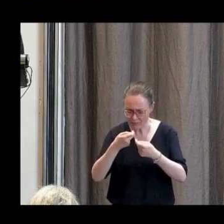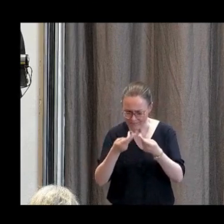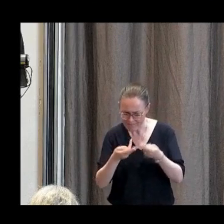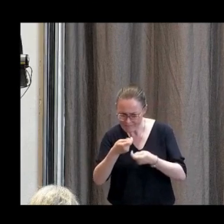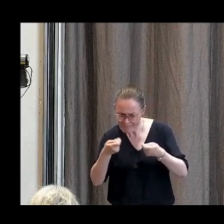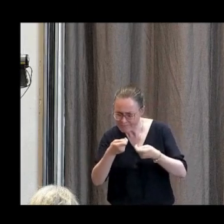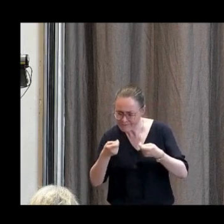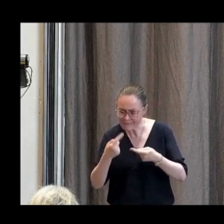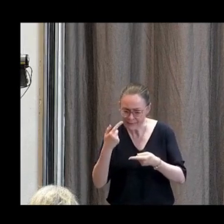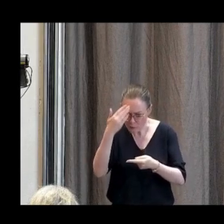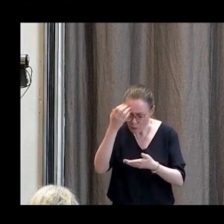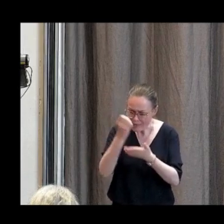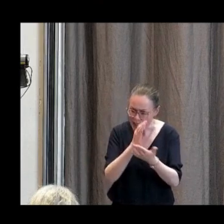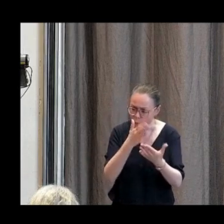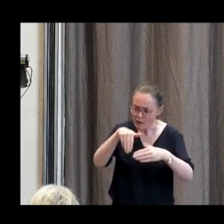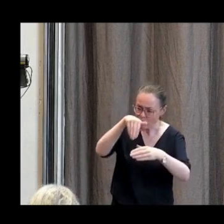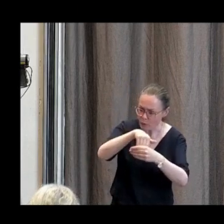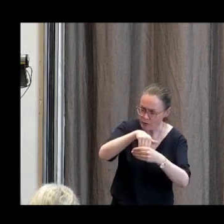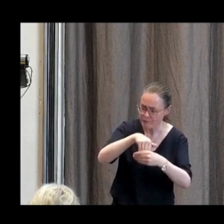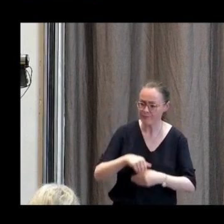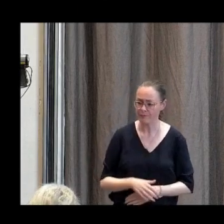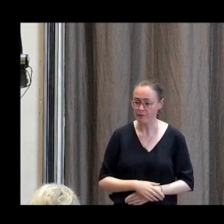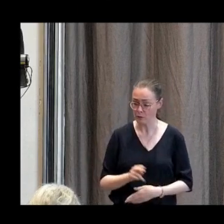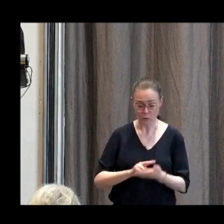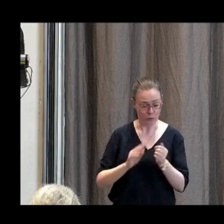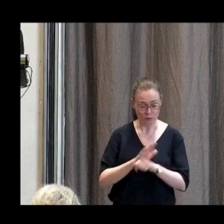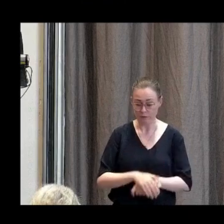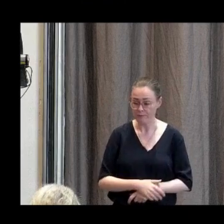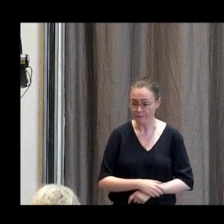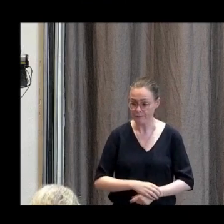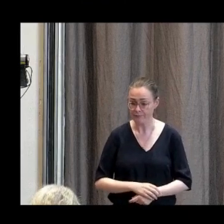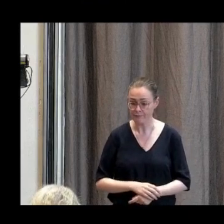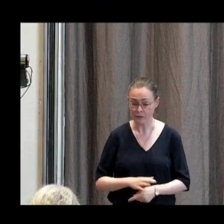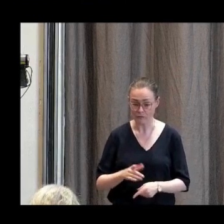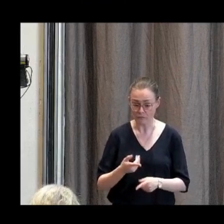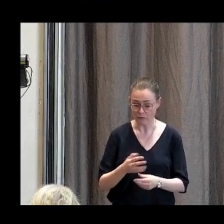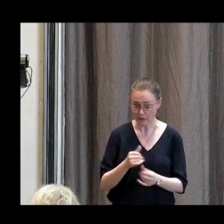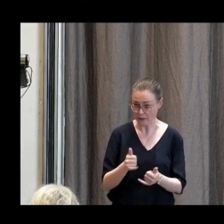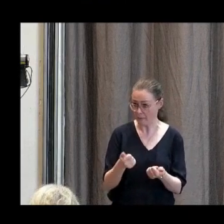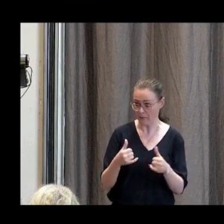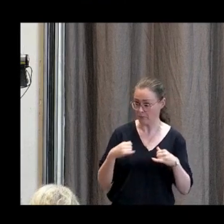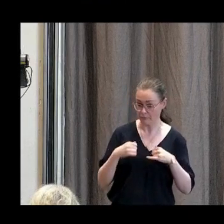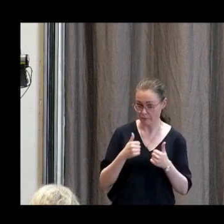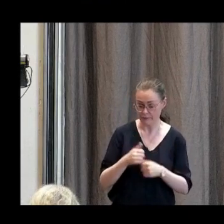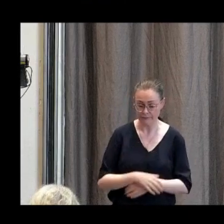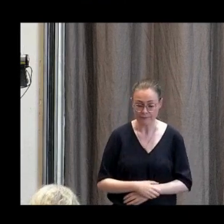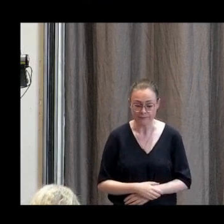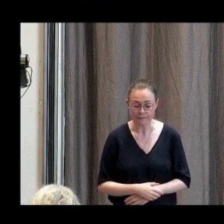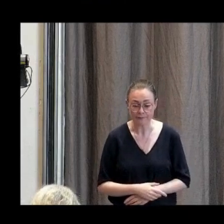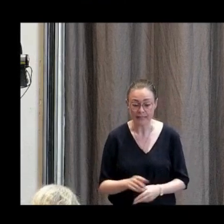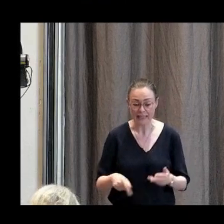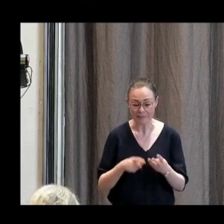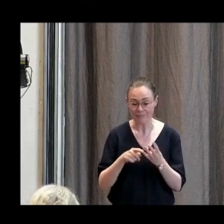and tell us exactly what's in that sample. So that's really useful. So they've probably maybe the best capability here. And